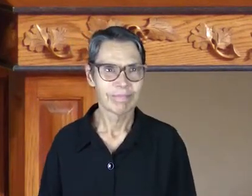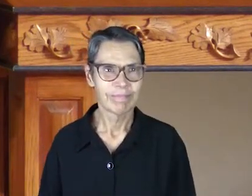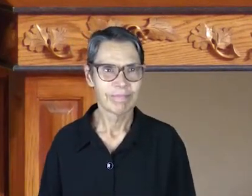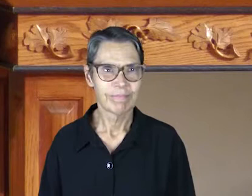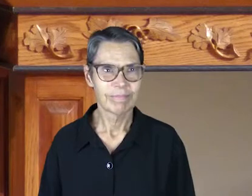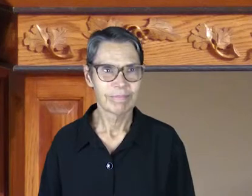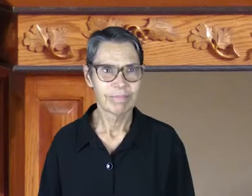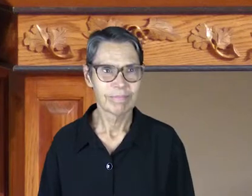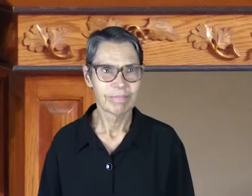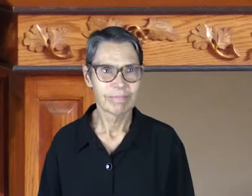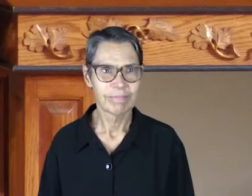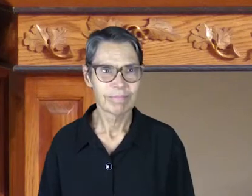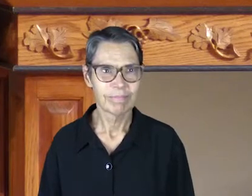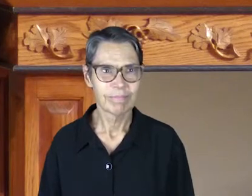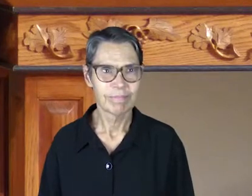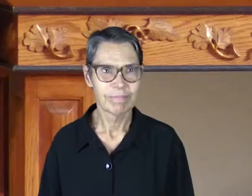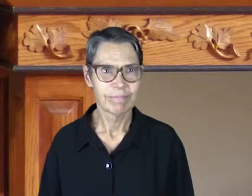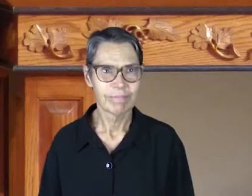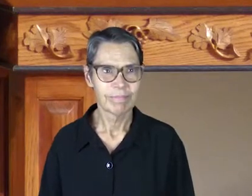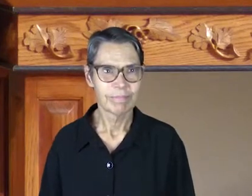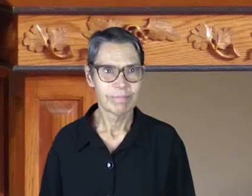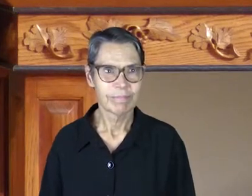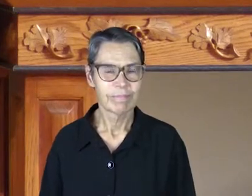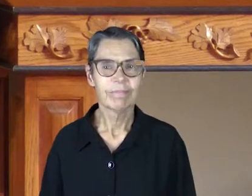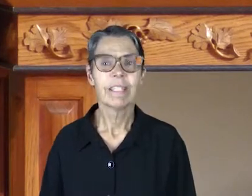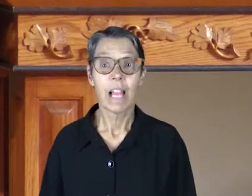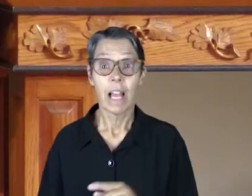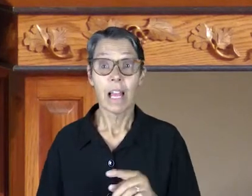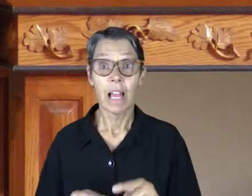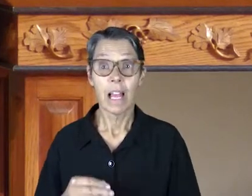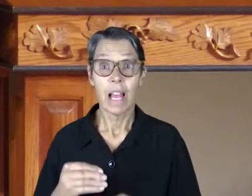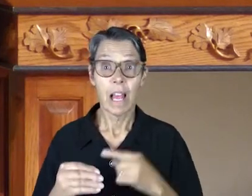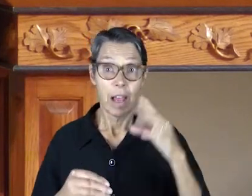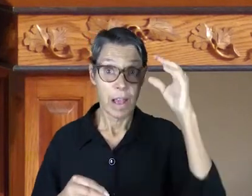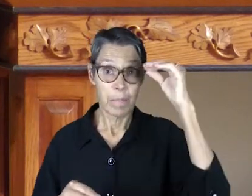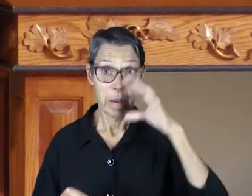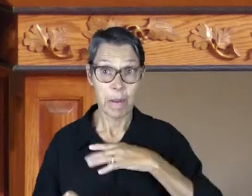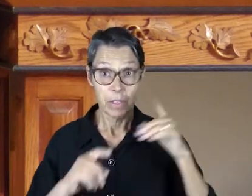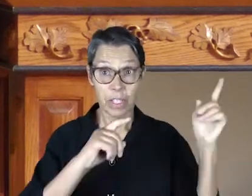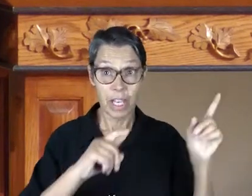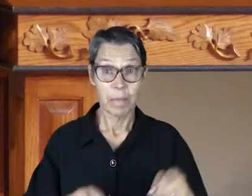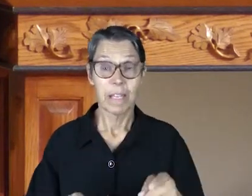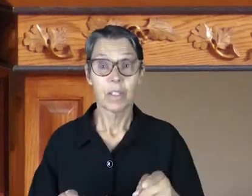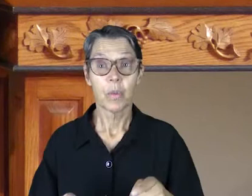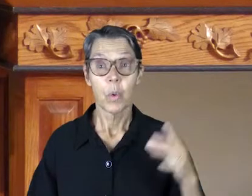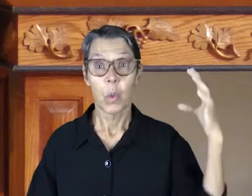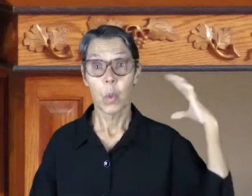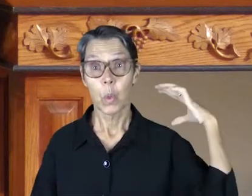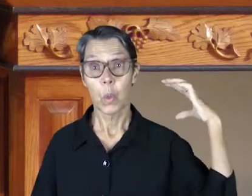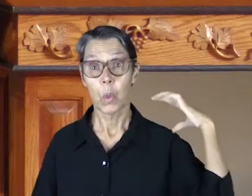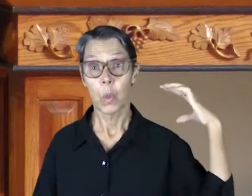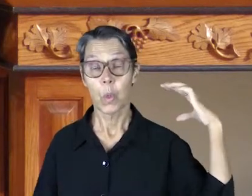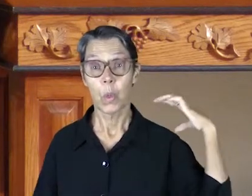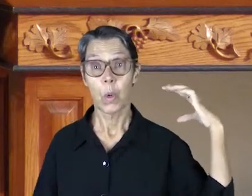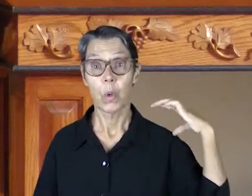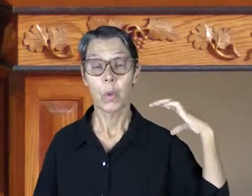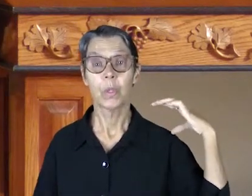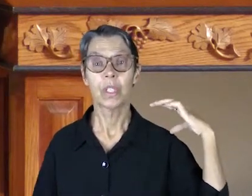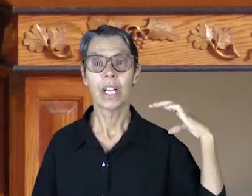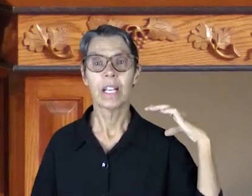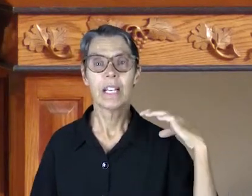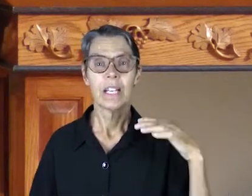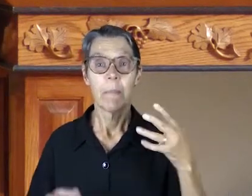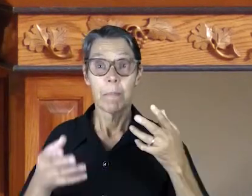ago, about a man who was hired to come in to deal with an inner city basketball team full of boys, and they're very